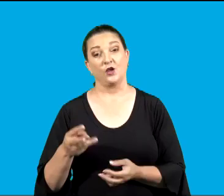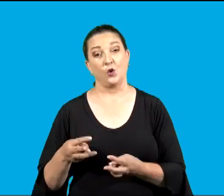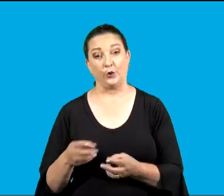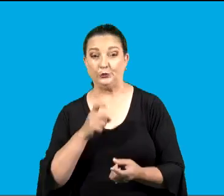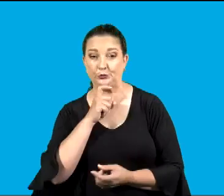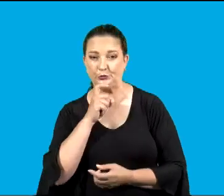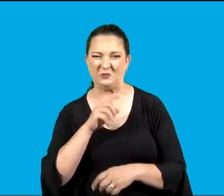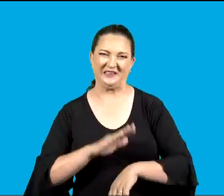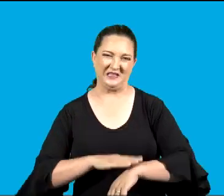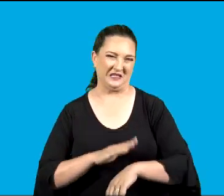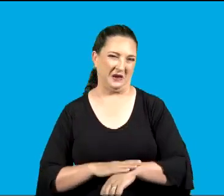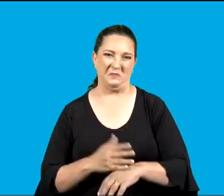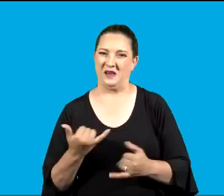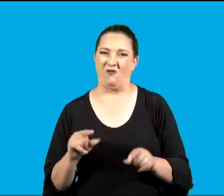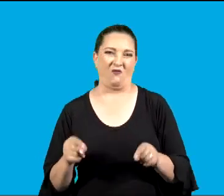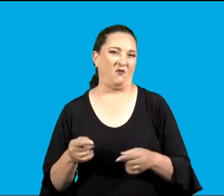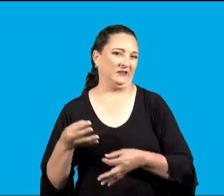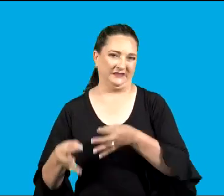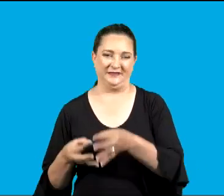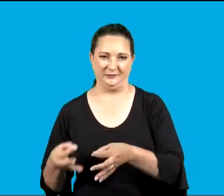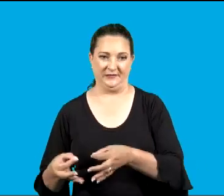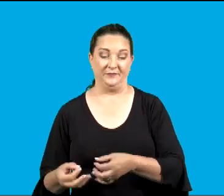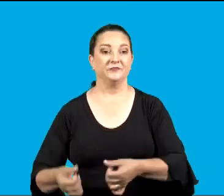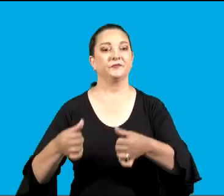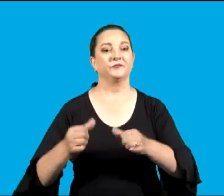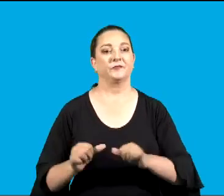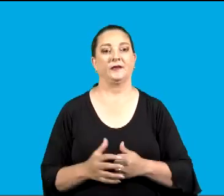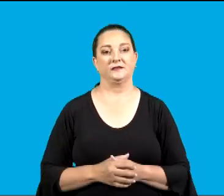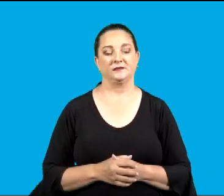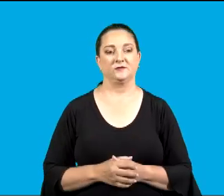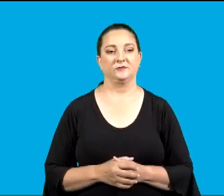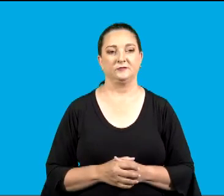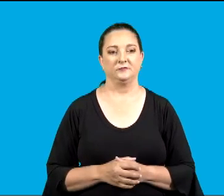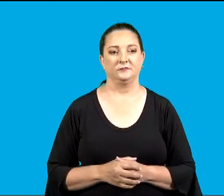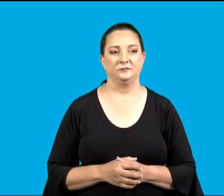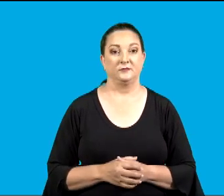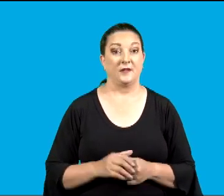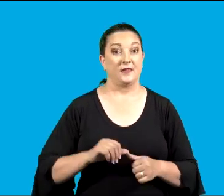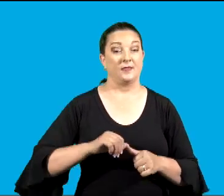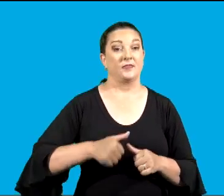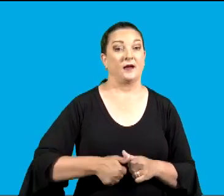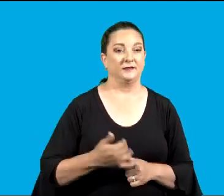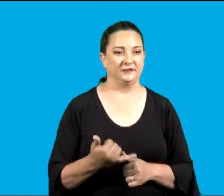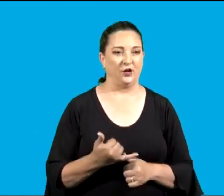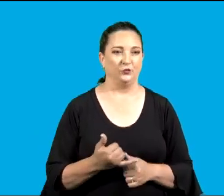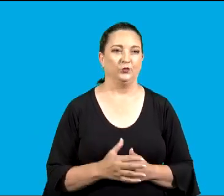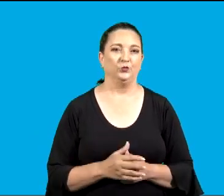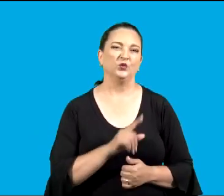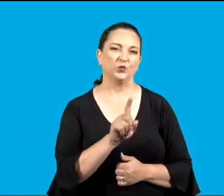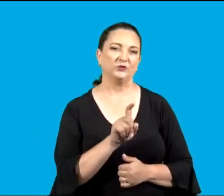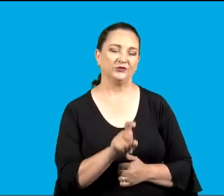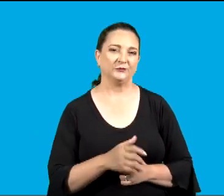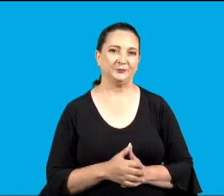would have used, but for the sake of time, I'll stick to this one, and then I'll move on to the next question. Let's go to the next question.